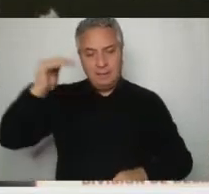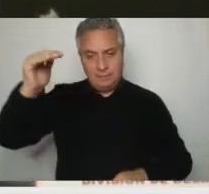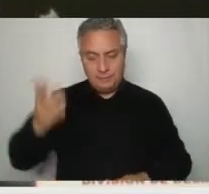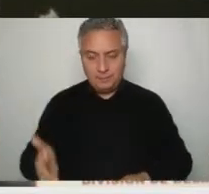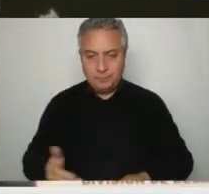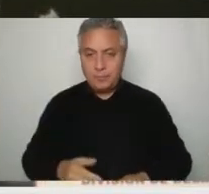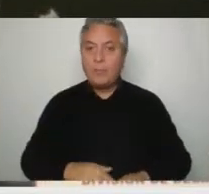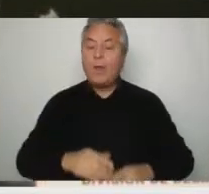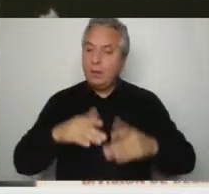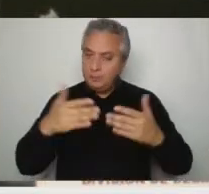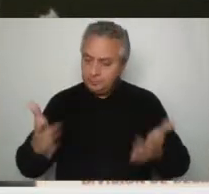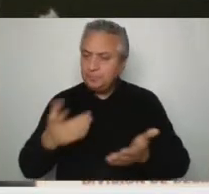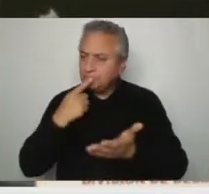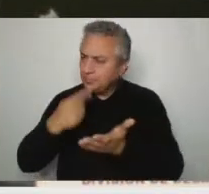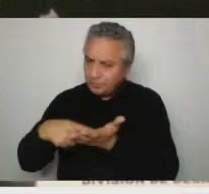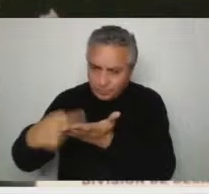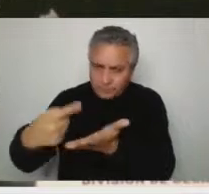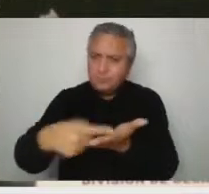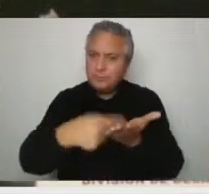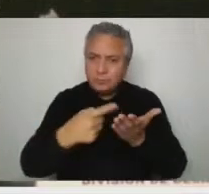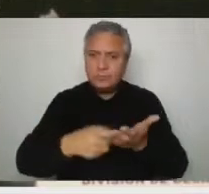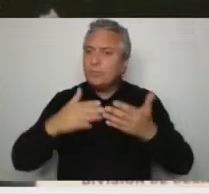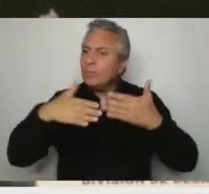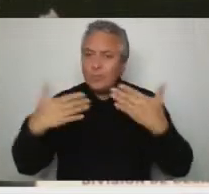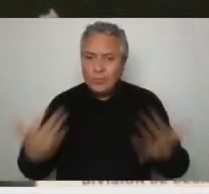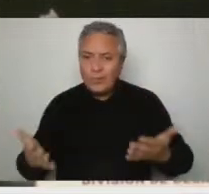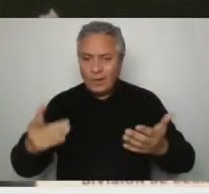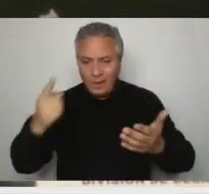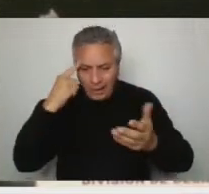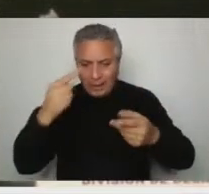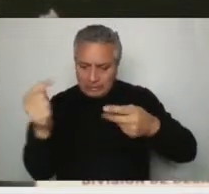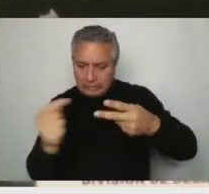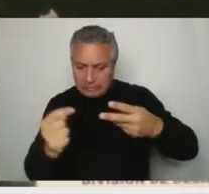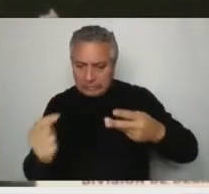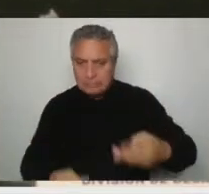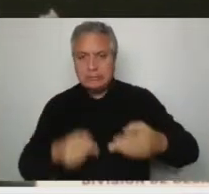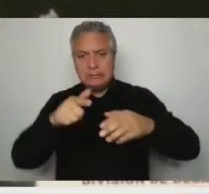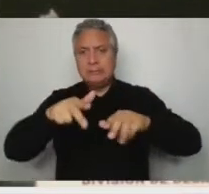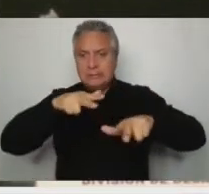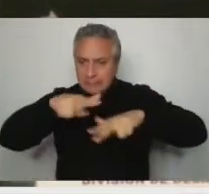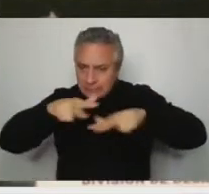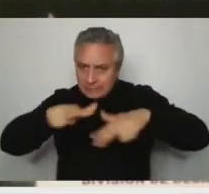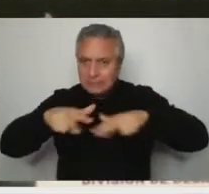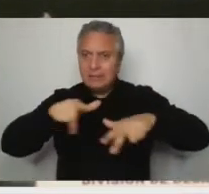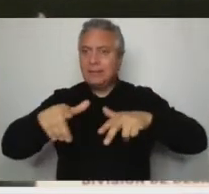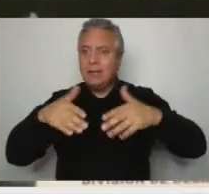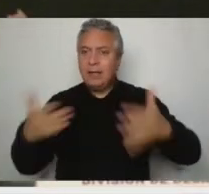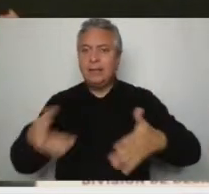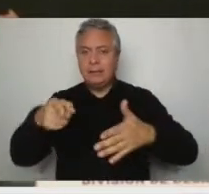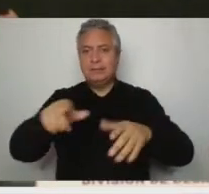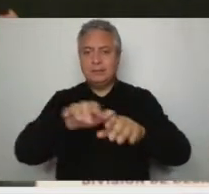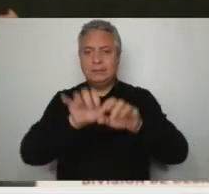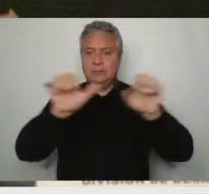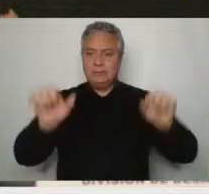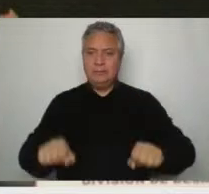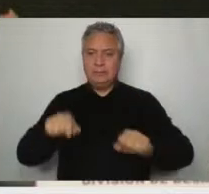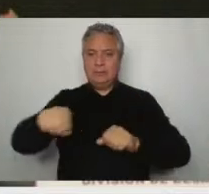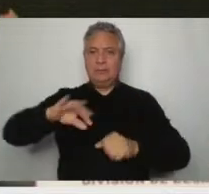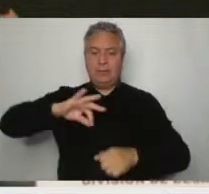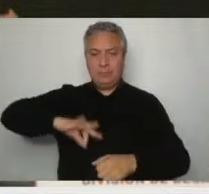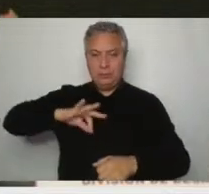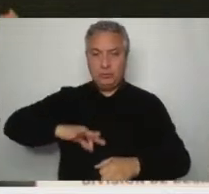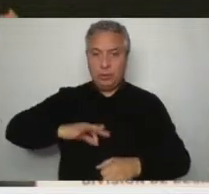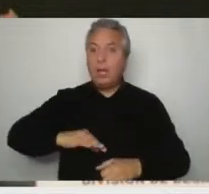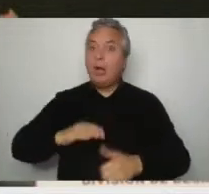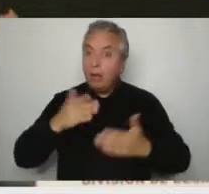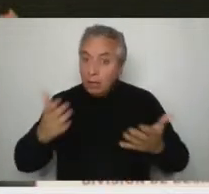provide incentive for addressing the different dimensions in the strategies with regard to the pension system design